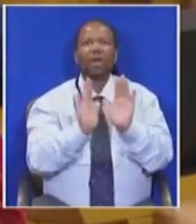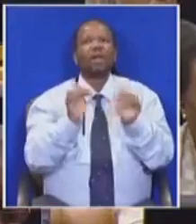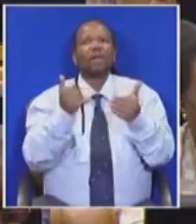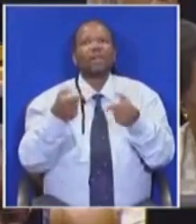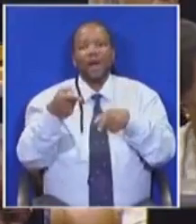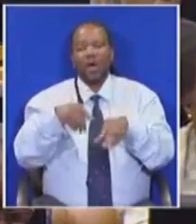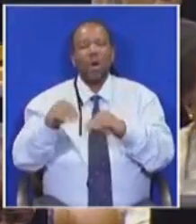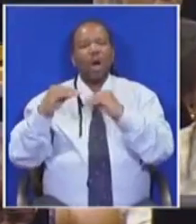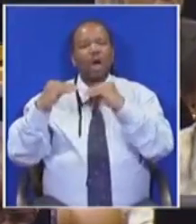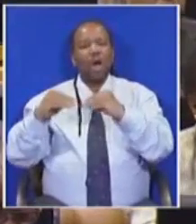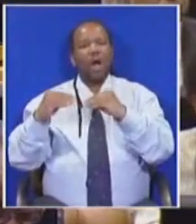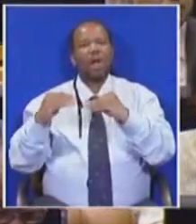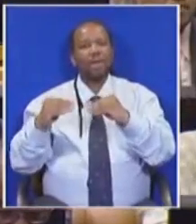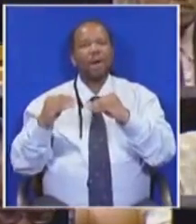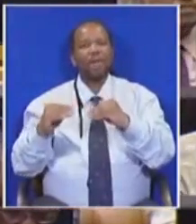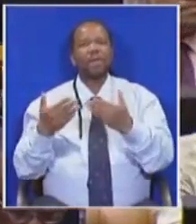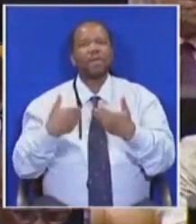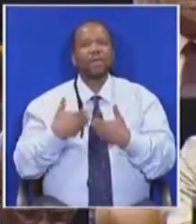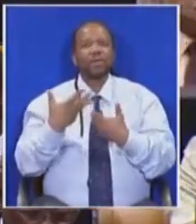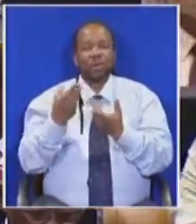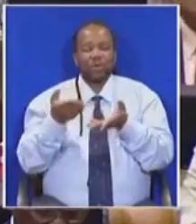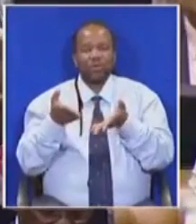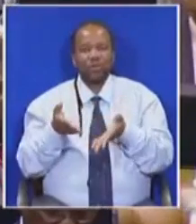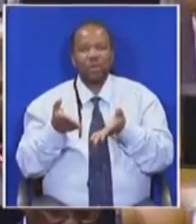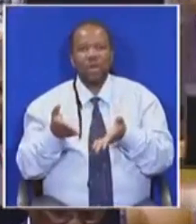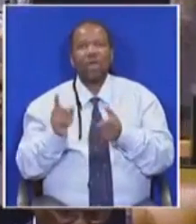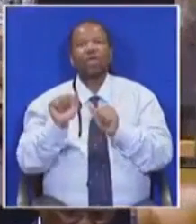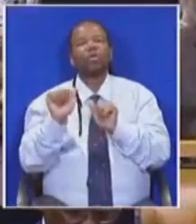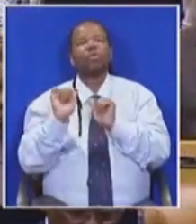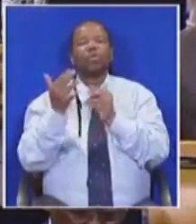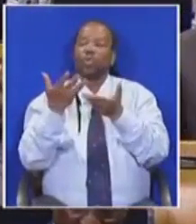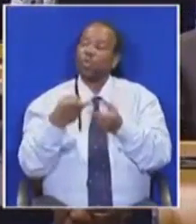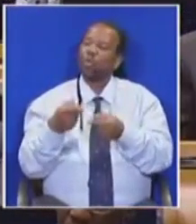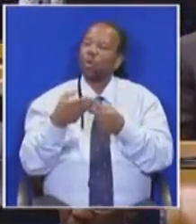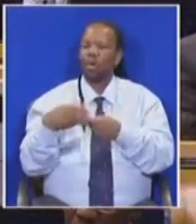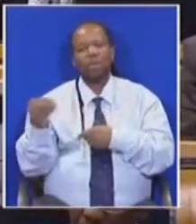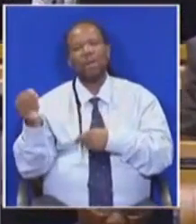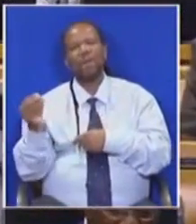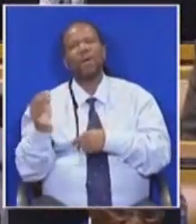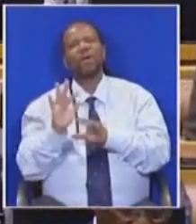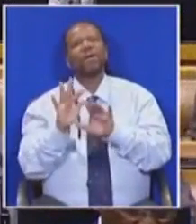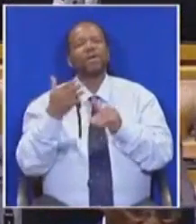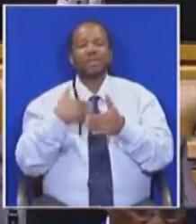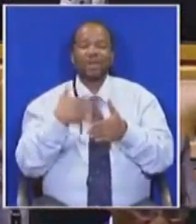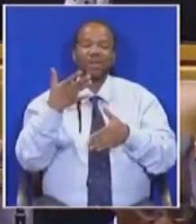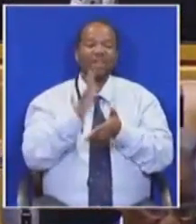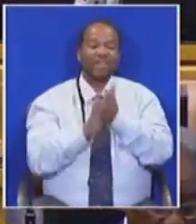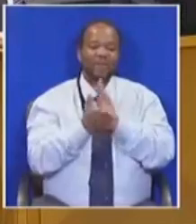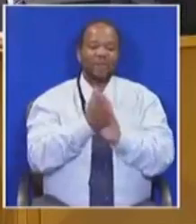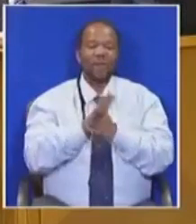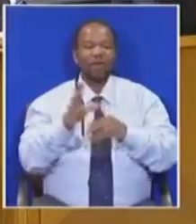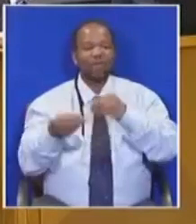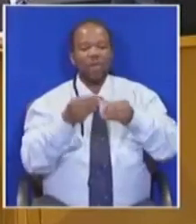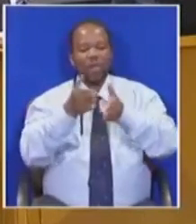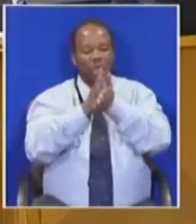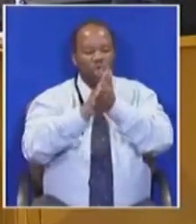companies is going to sell telecom today. We Yes, welcome we do your that leaving every the time. House. It's going to finish off this country because of the